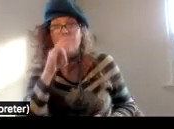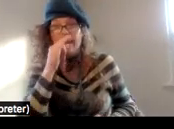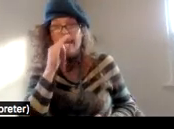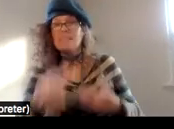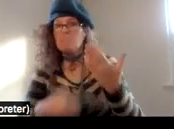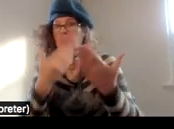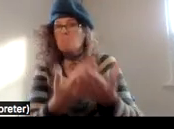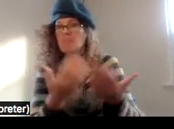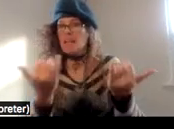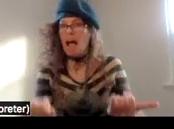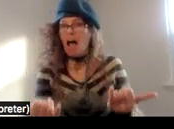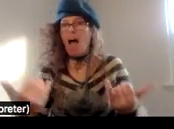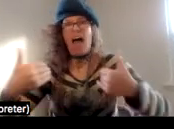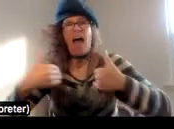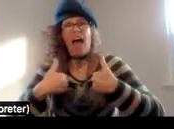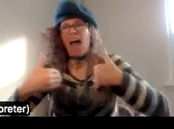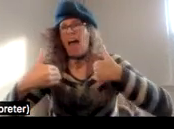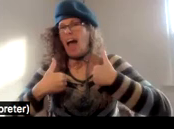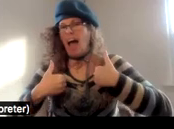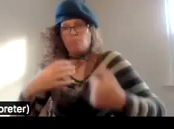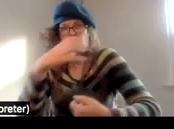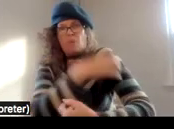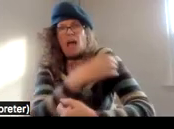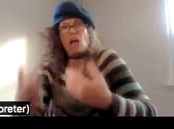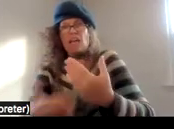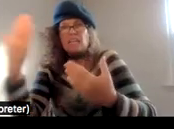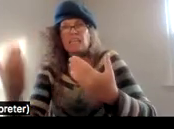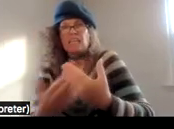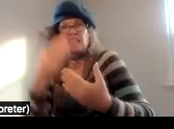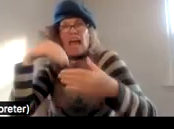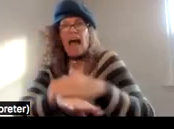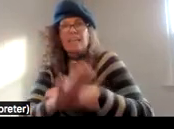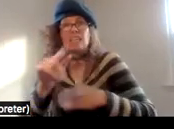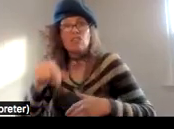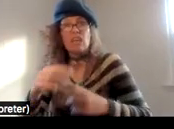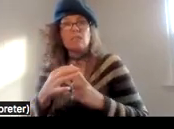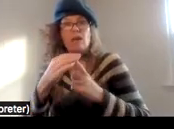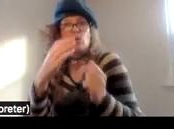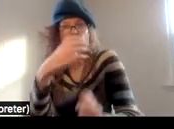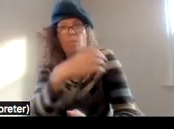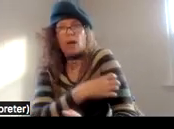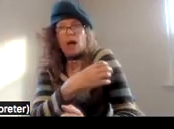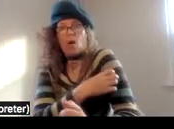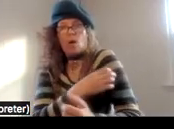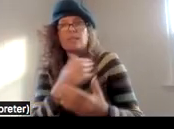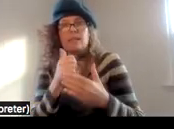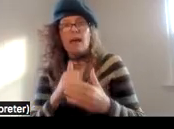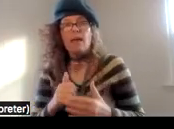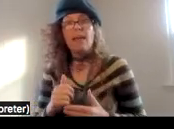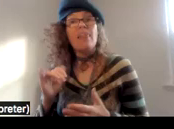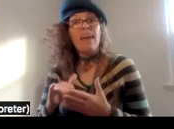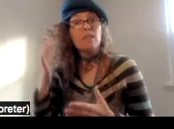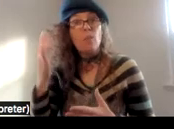in spades okay so a lot of these have easy facility which is why by the way they probably want to vax them